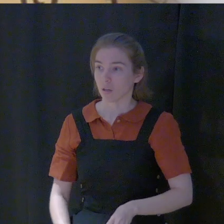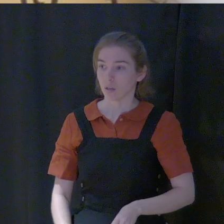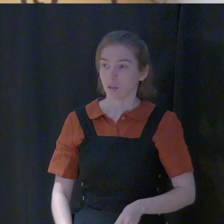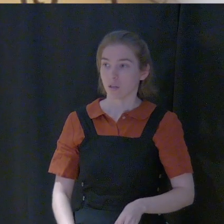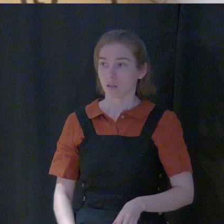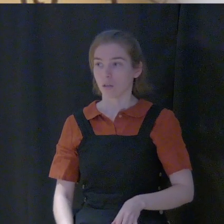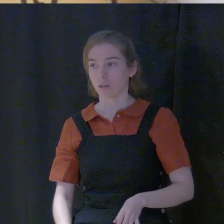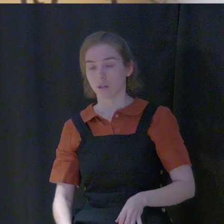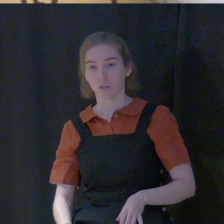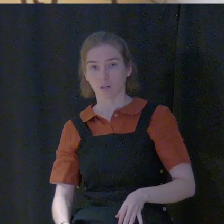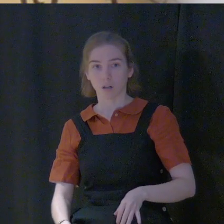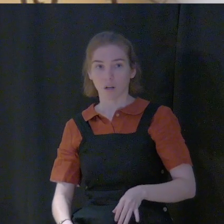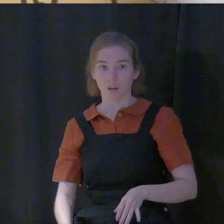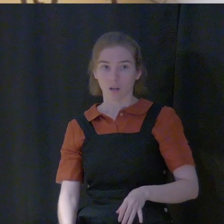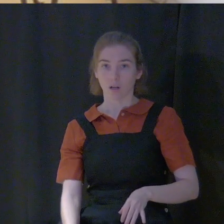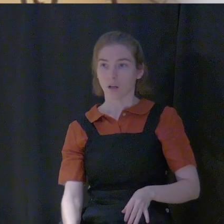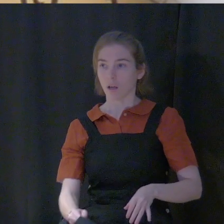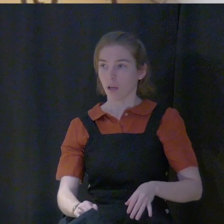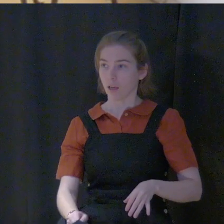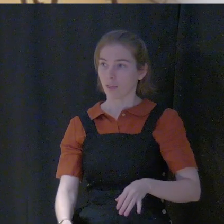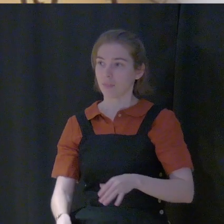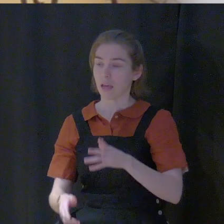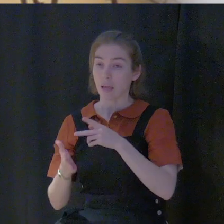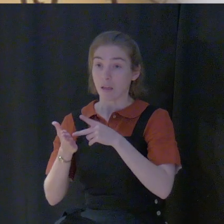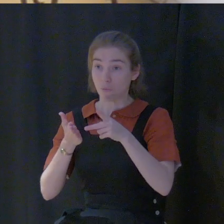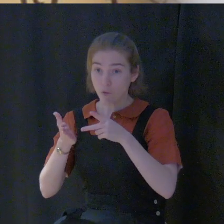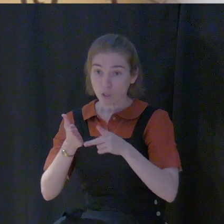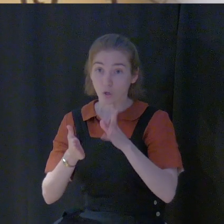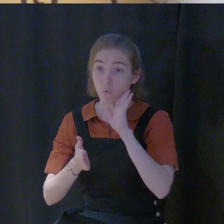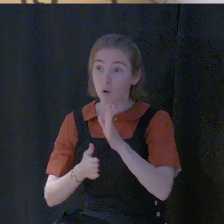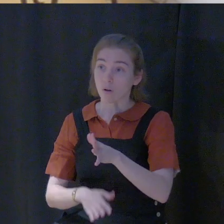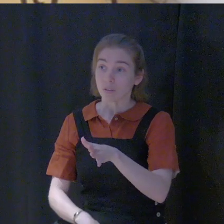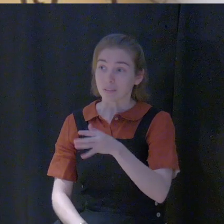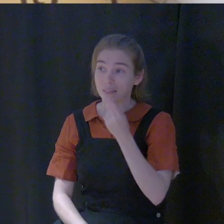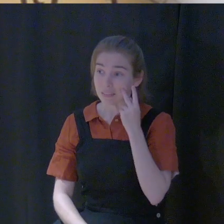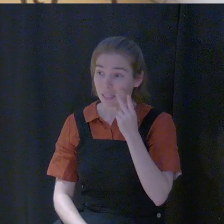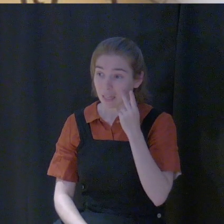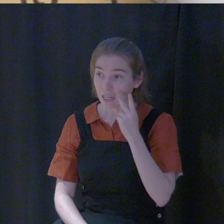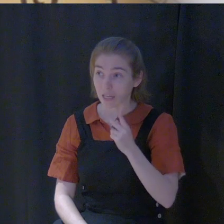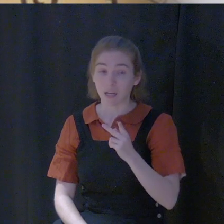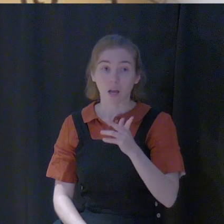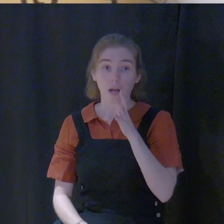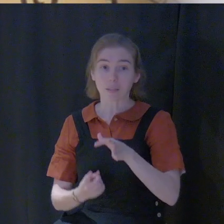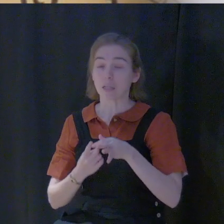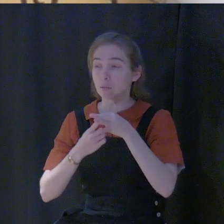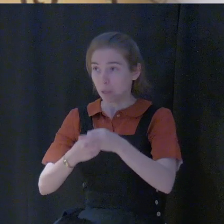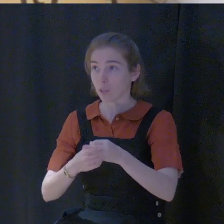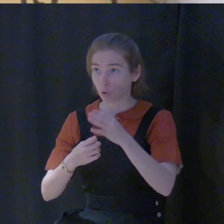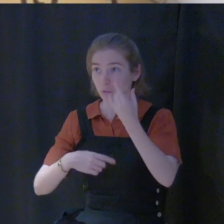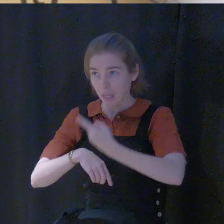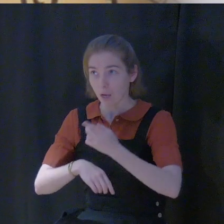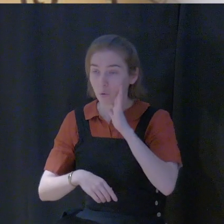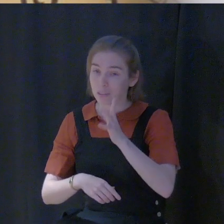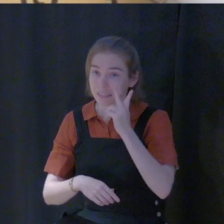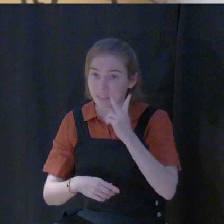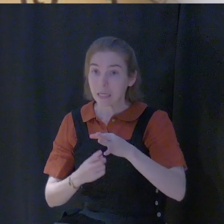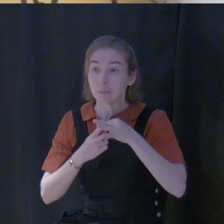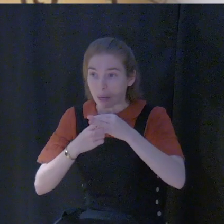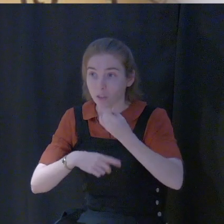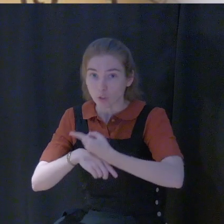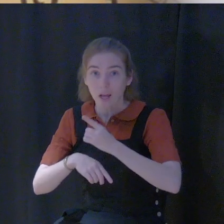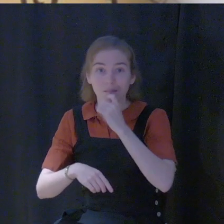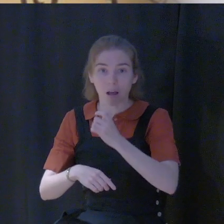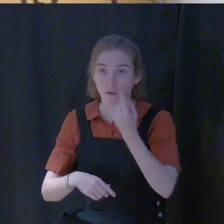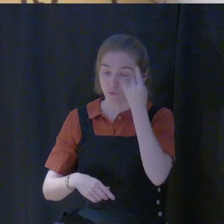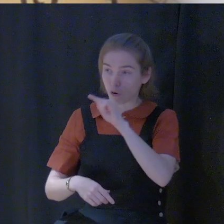Because I think in these two sets of verses I want to look at today, we're going to find that this is a special day. And not just